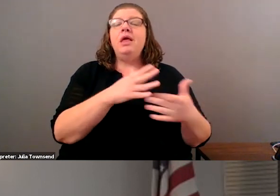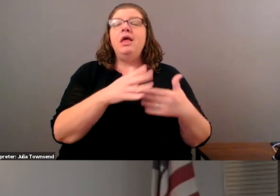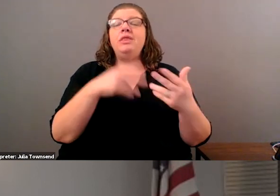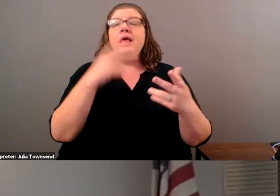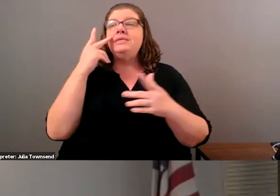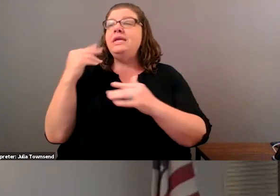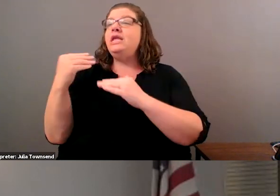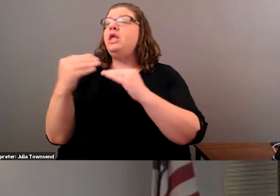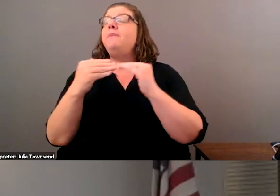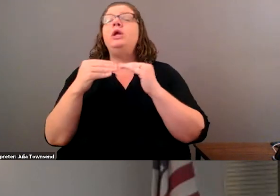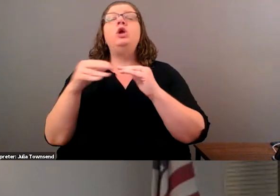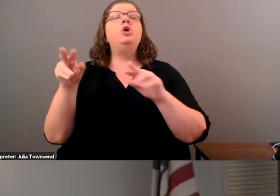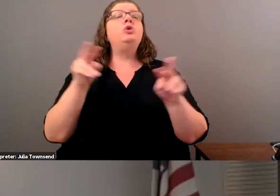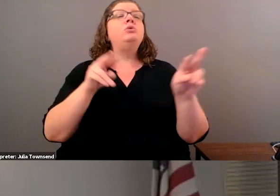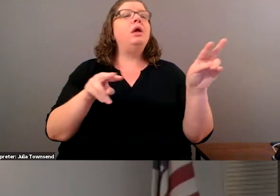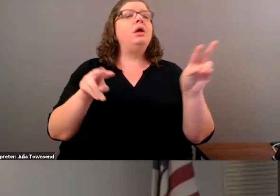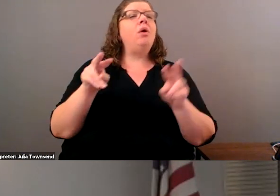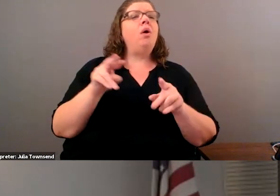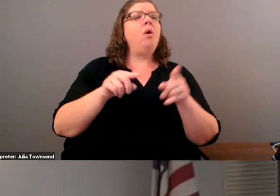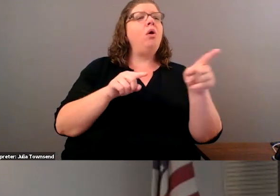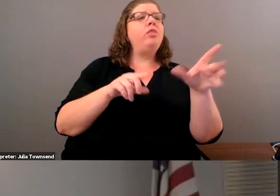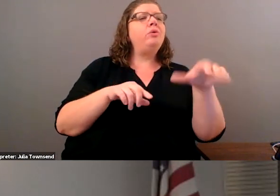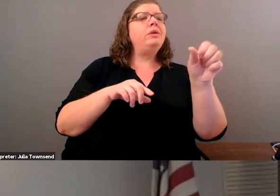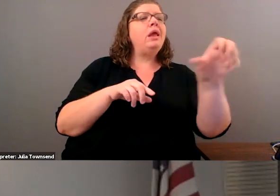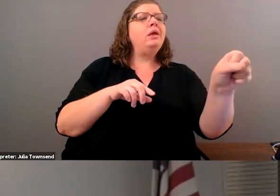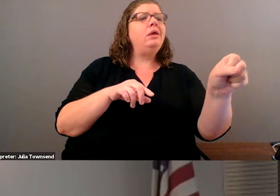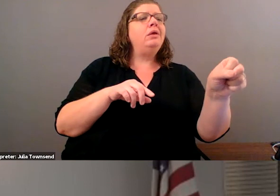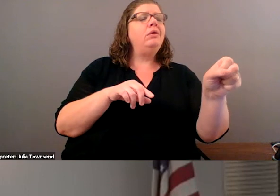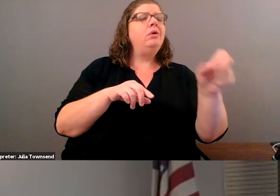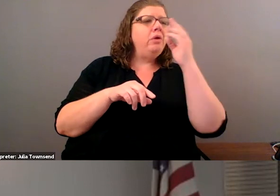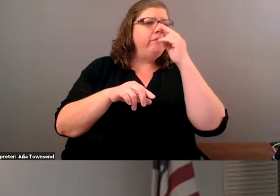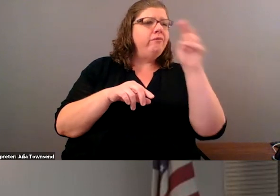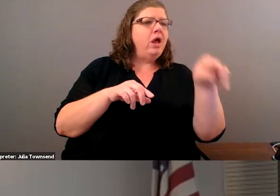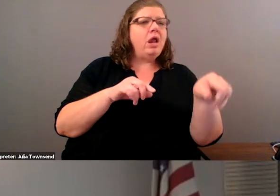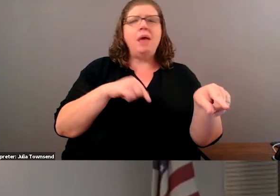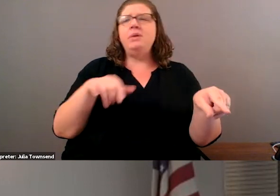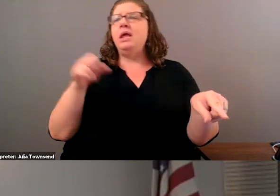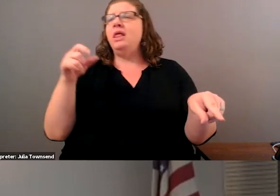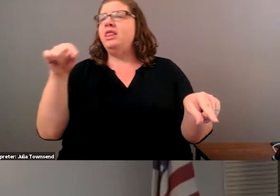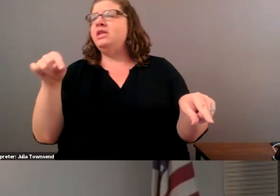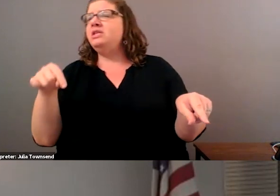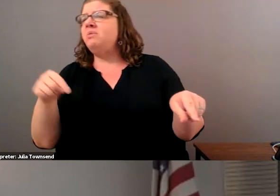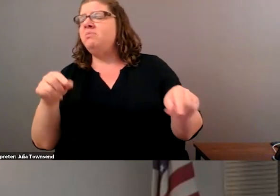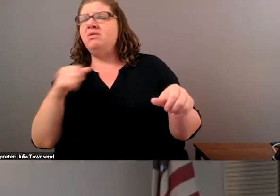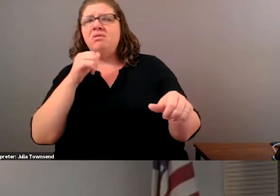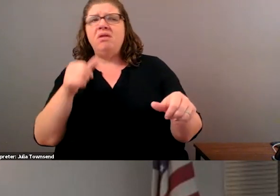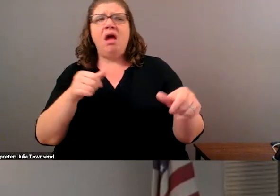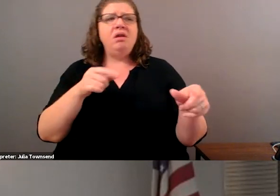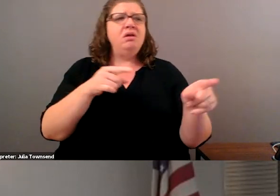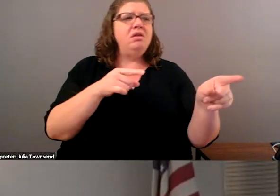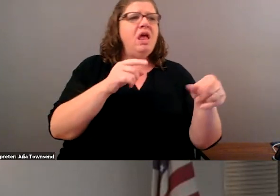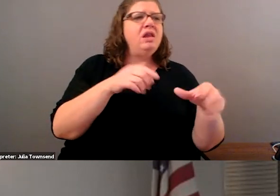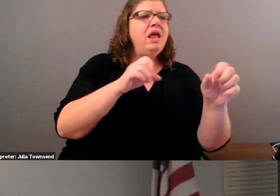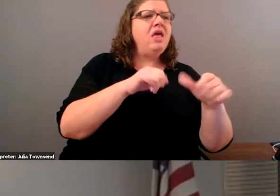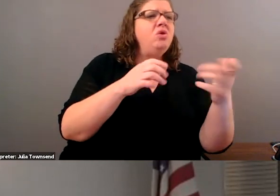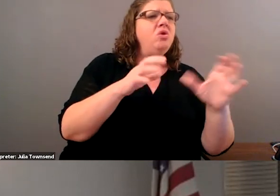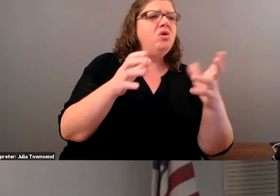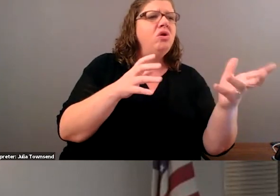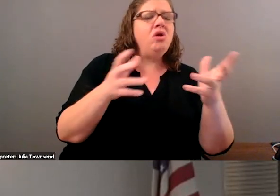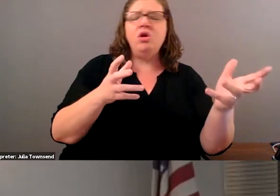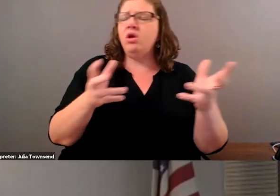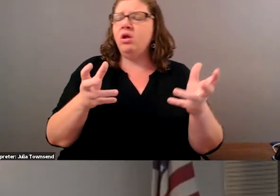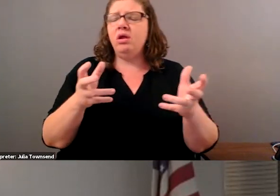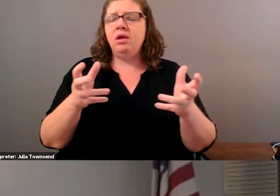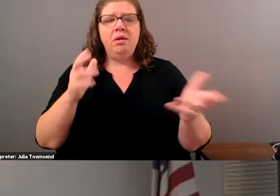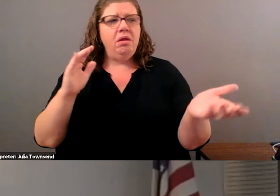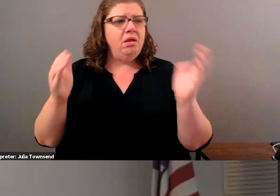like, hey, they're taking these courses and I'm already over here. I'm not going to be able to. And that's what we heard with the Black